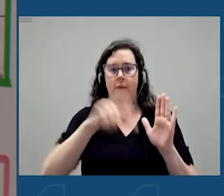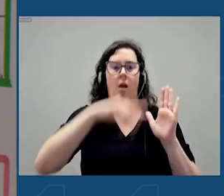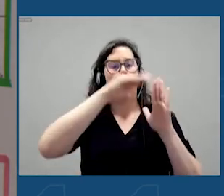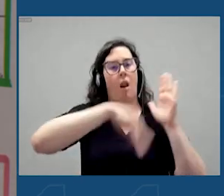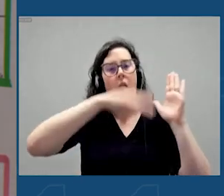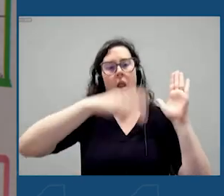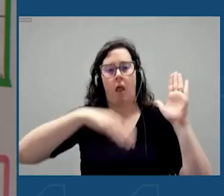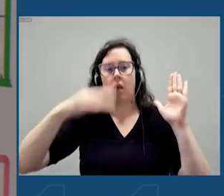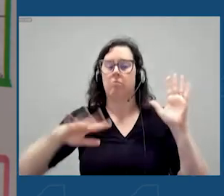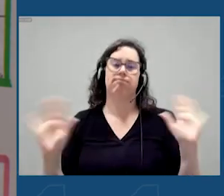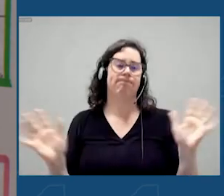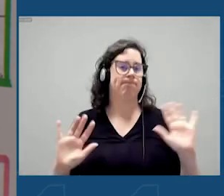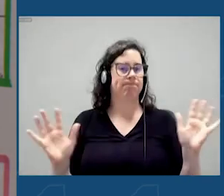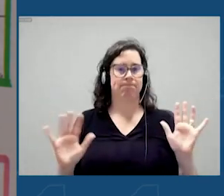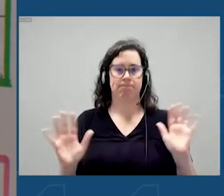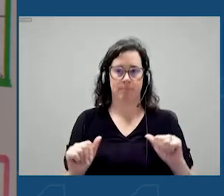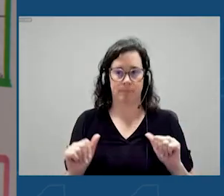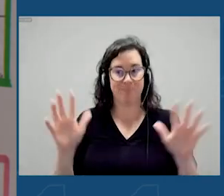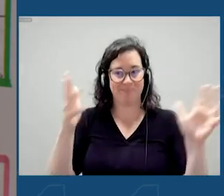So